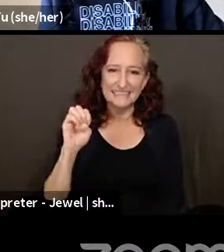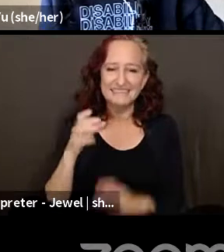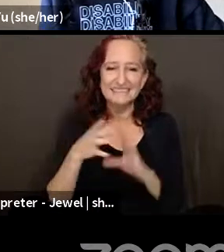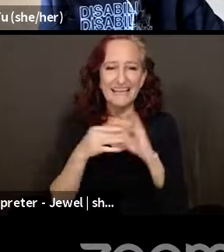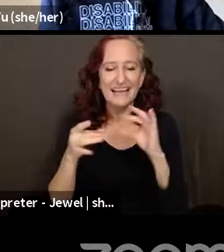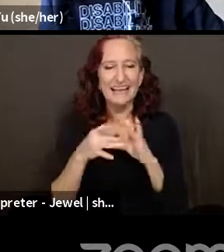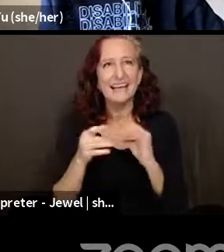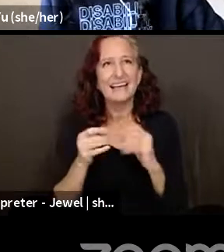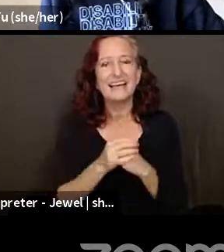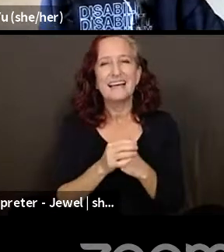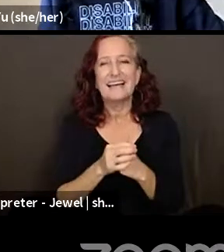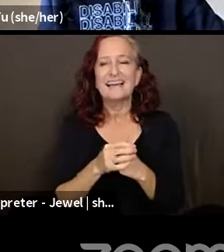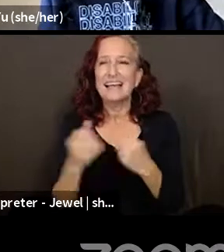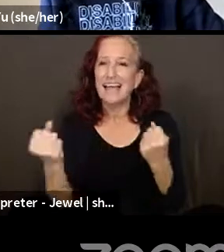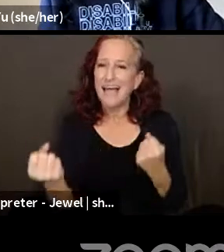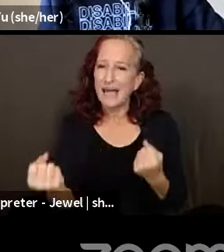empathy.